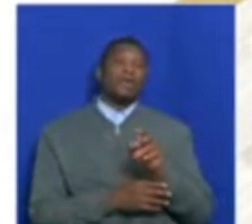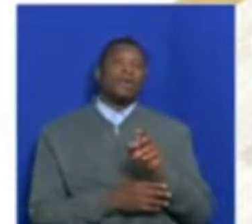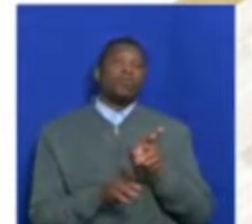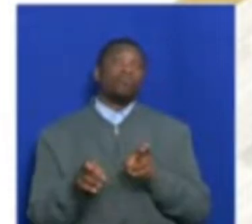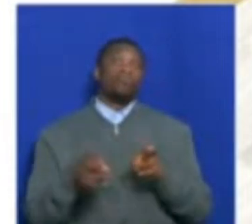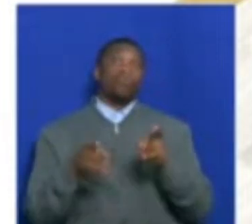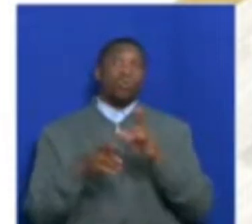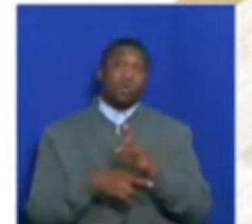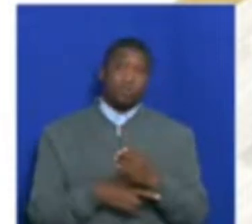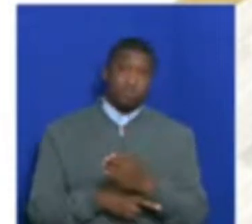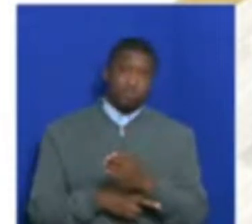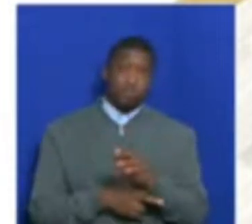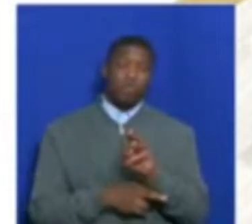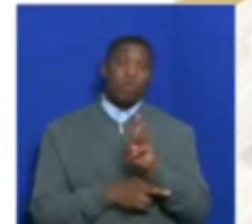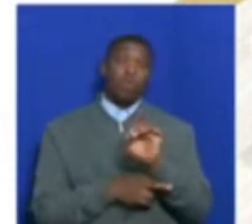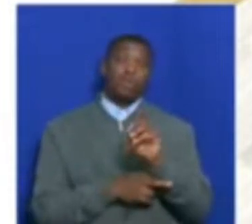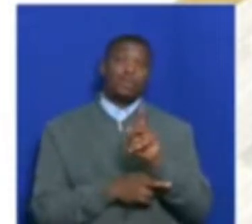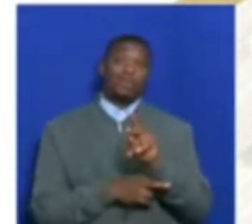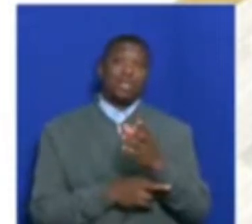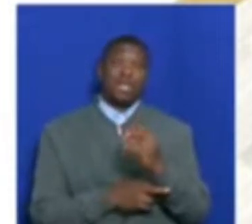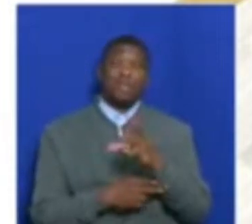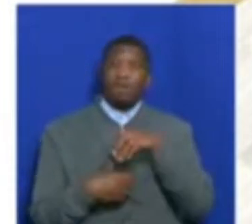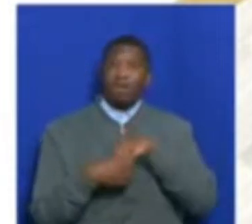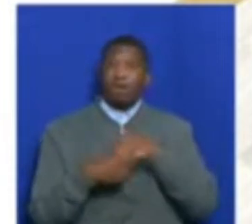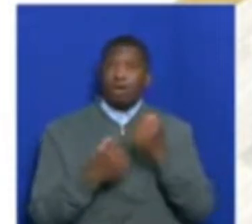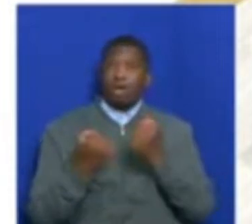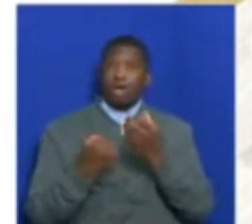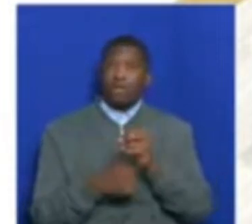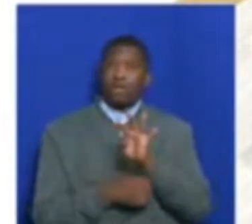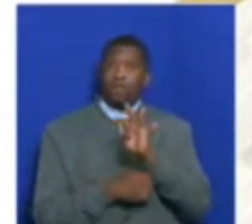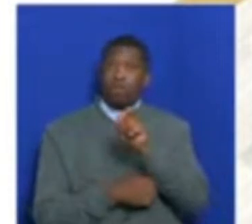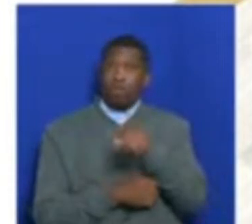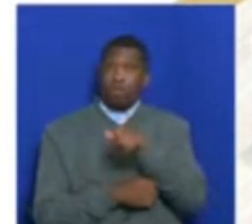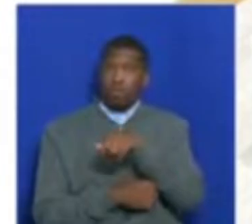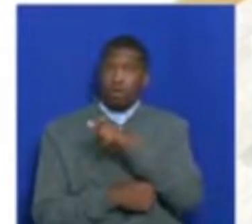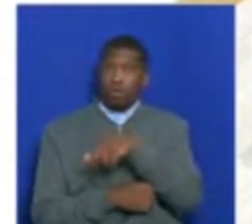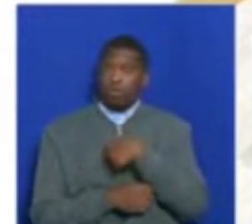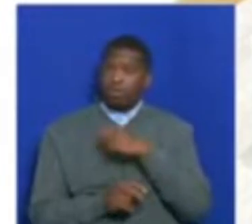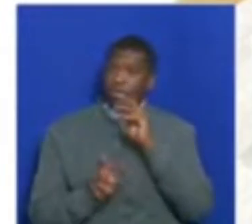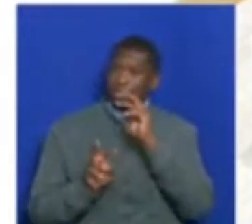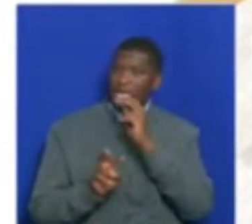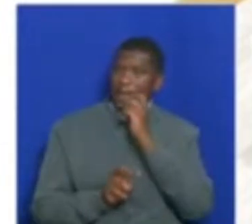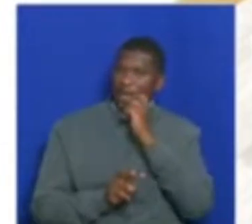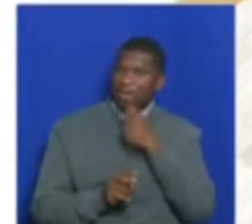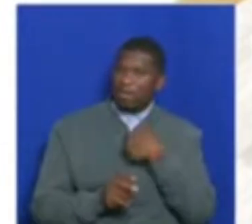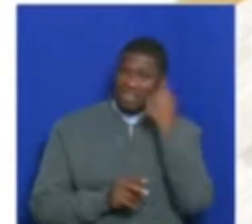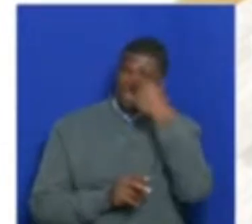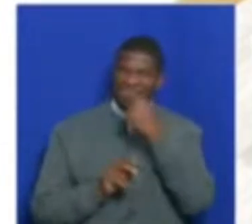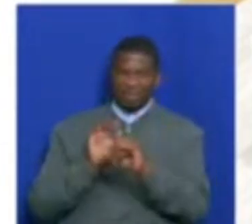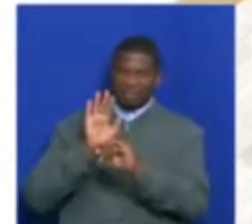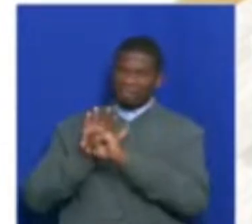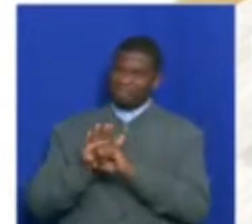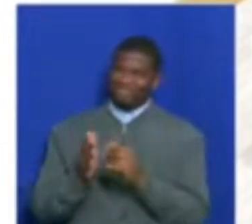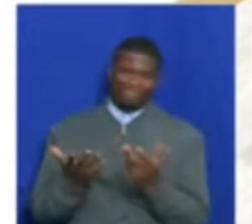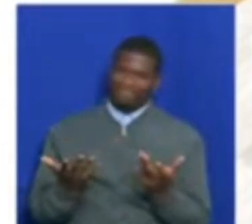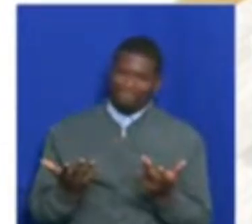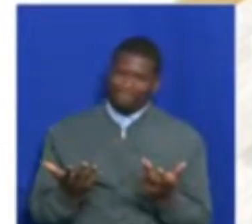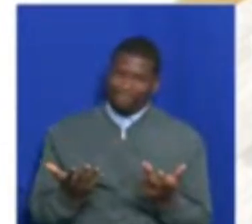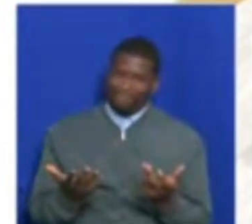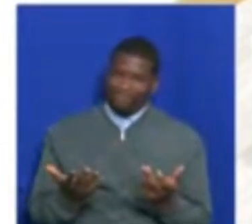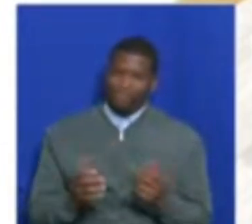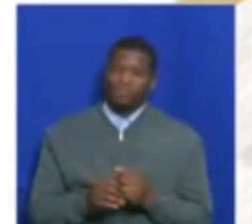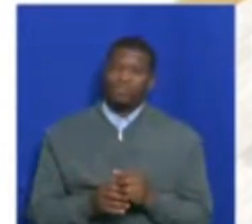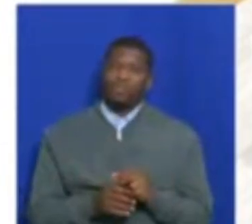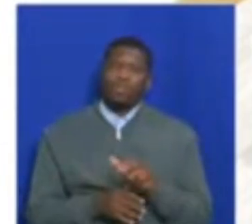were 4 occupants in the vehicle. They appeared to be males, but I could not identify anyone. About 10 to 15